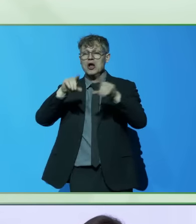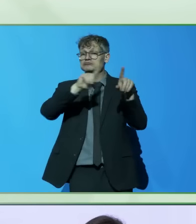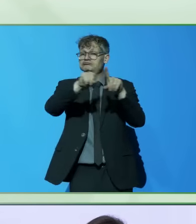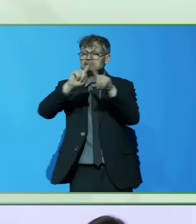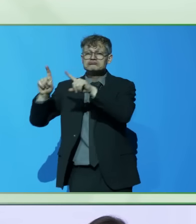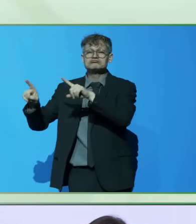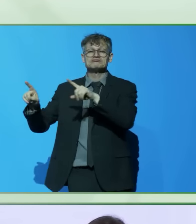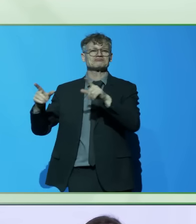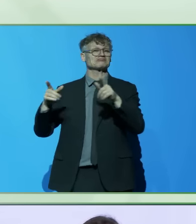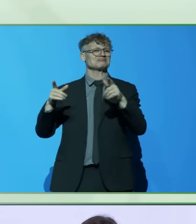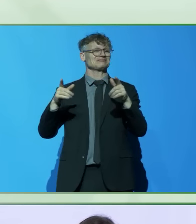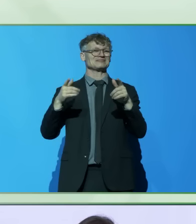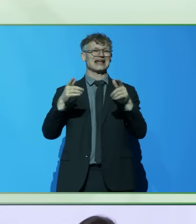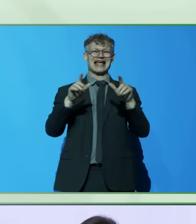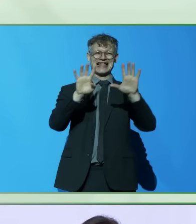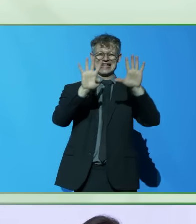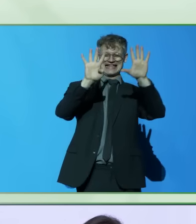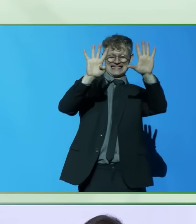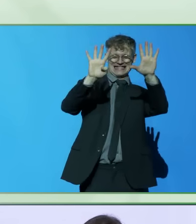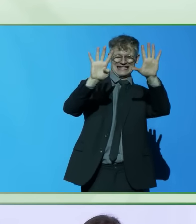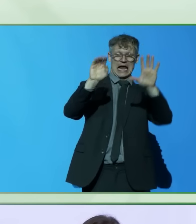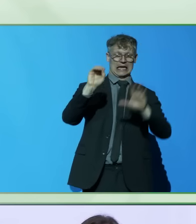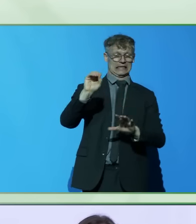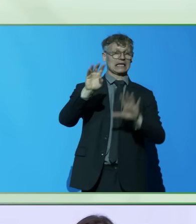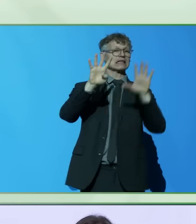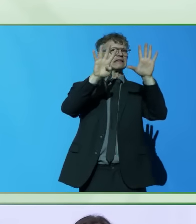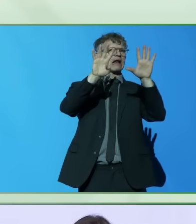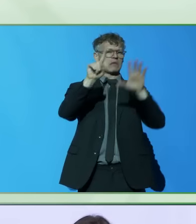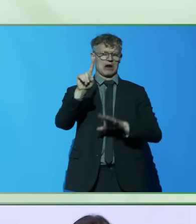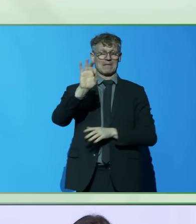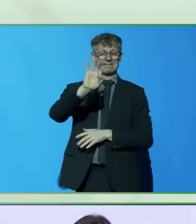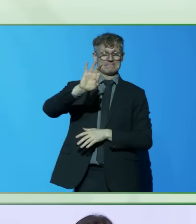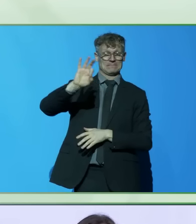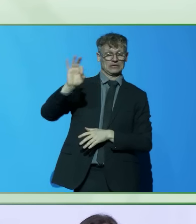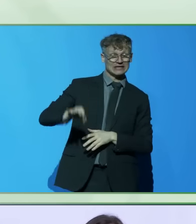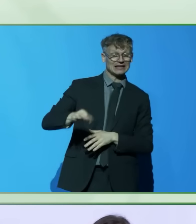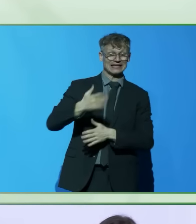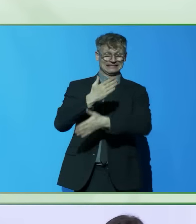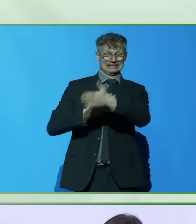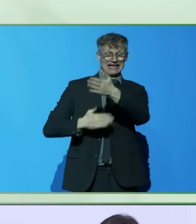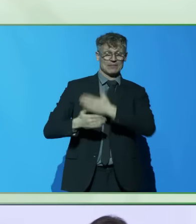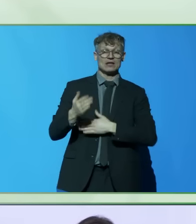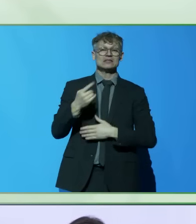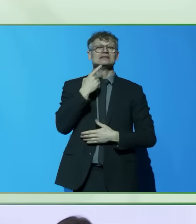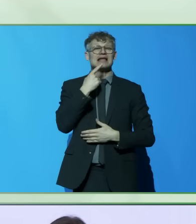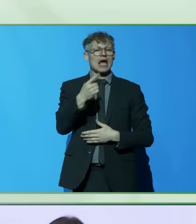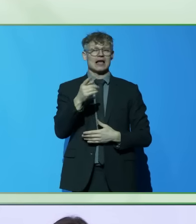report that they would buy multiples of an item if it was accessible. That idea that